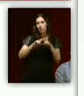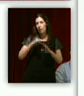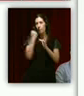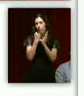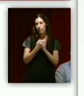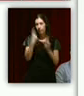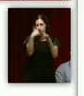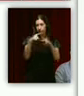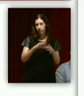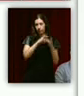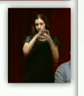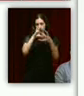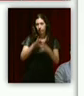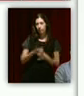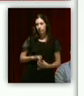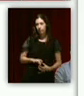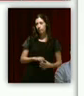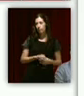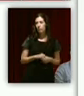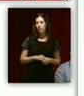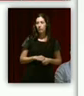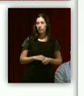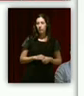translate all this into different